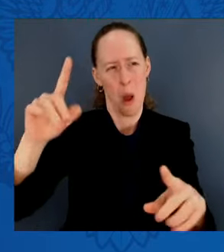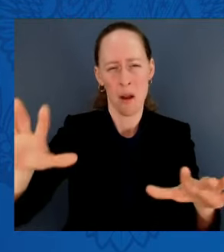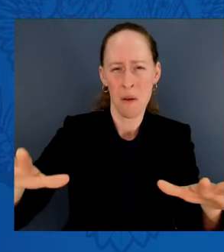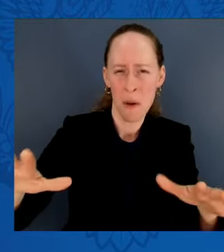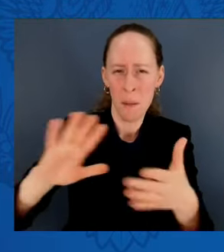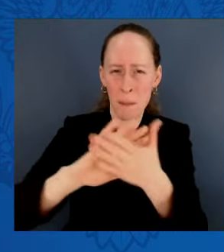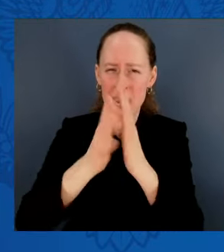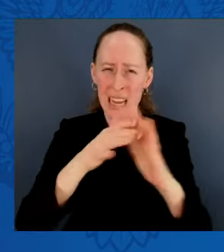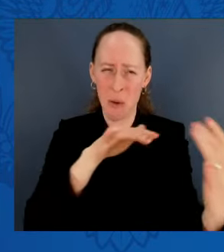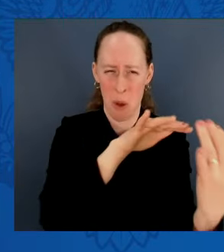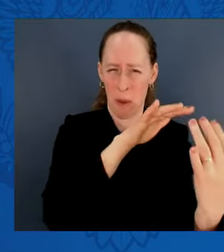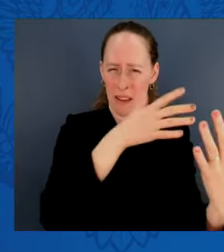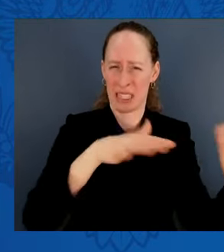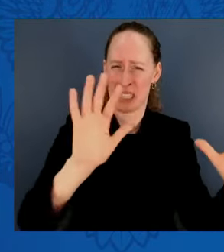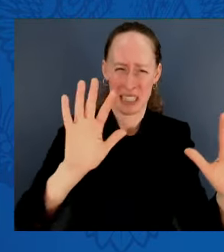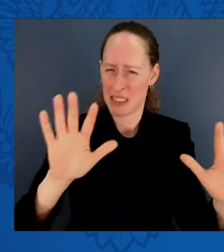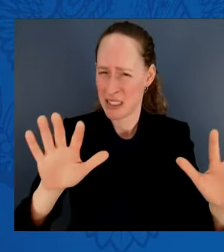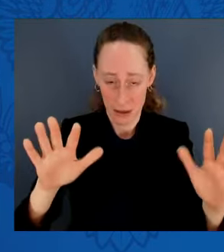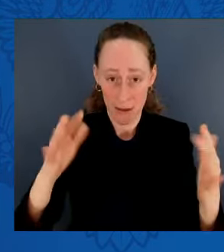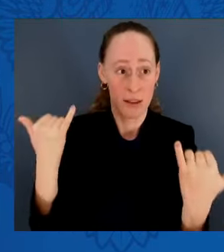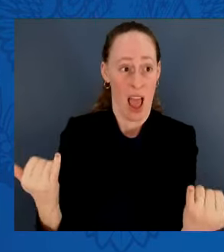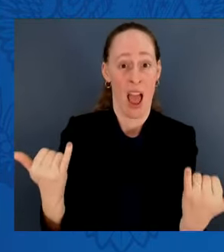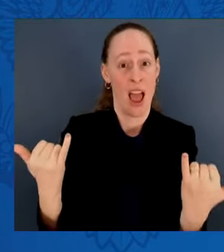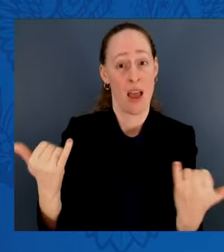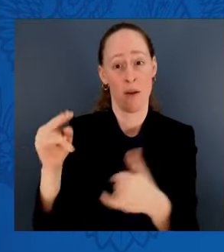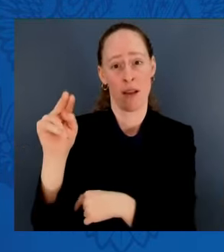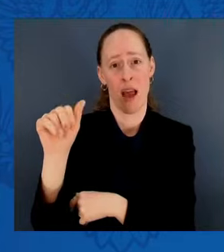welcomed Finland to the alliance last year.